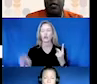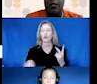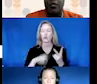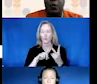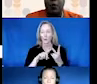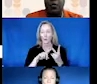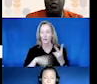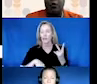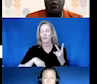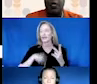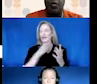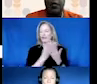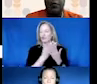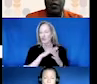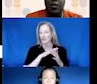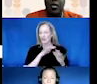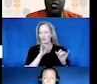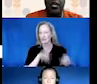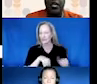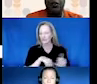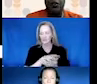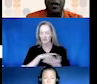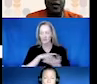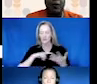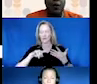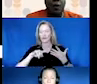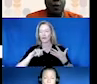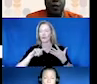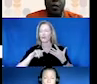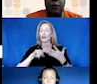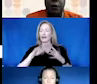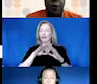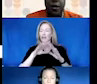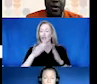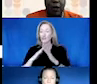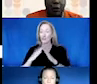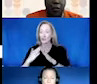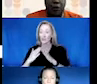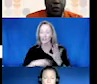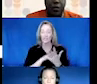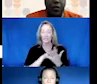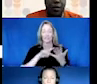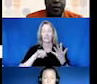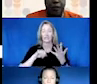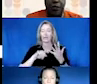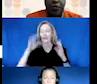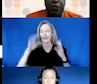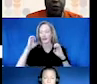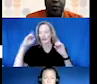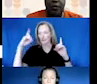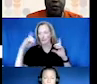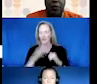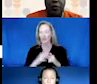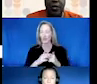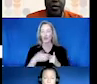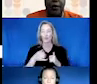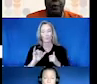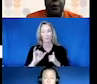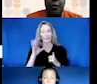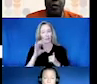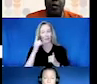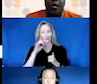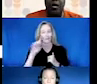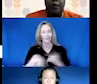male case manager that works in the community. We have a health educator, and we are looking for an outreach person to do male support right